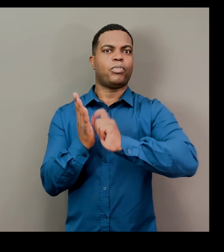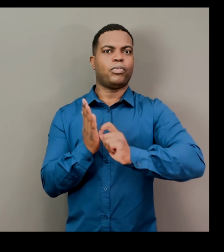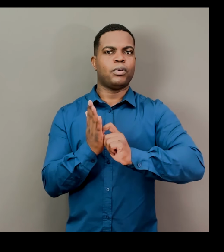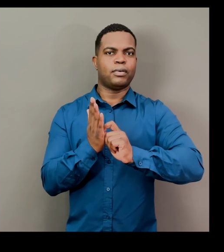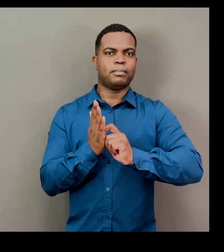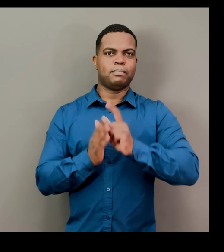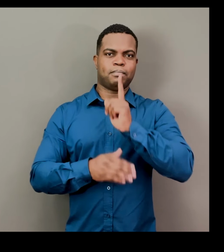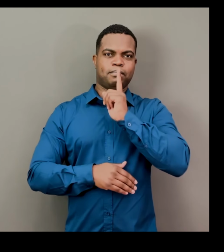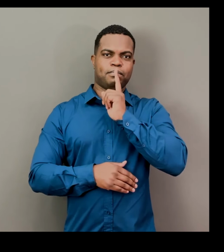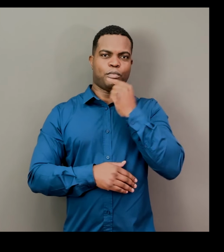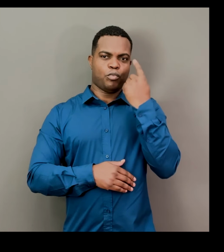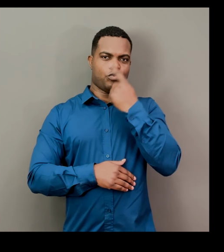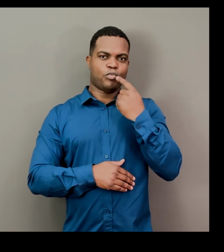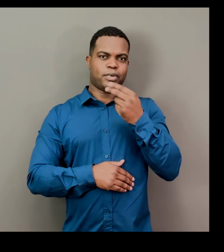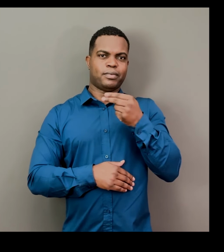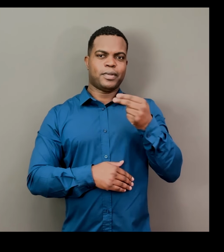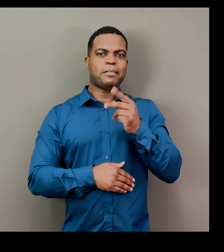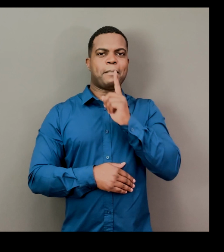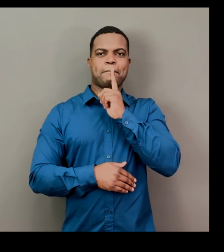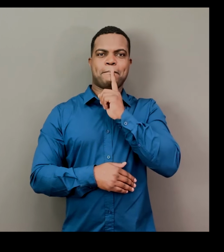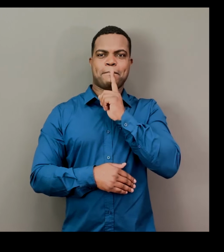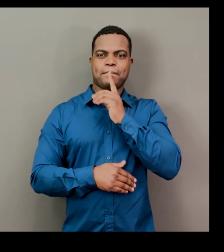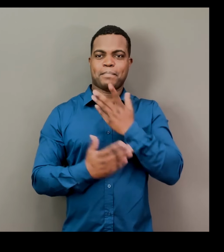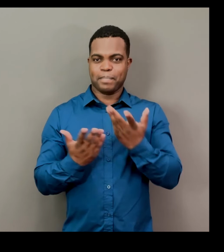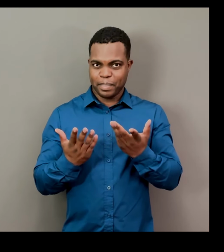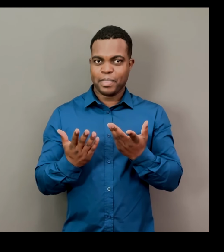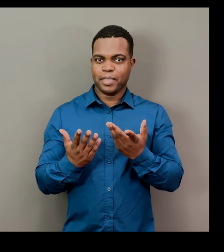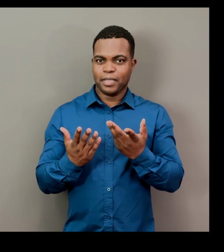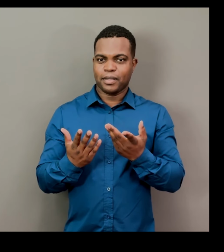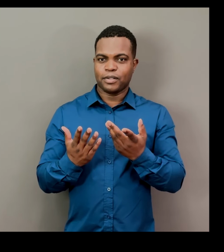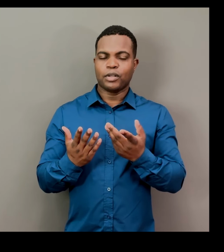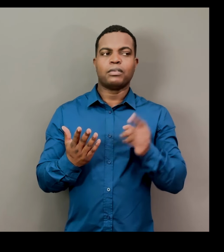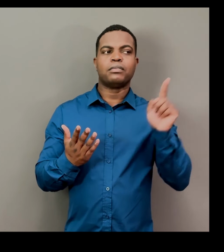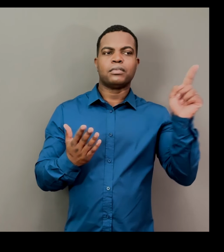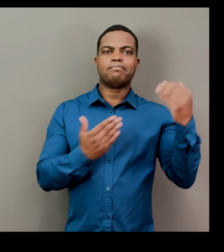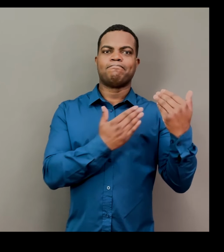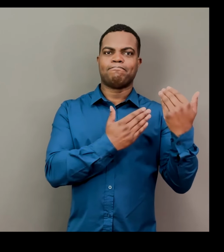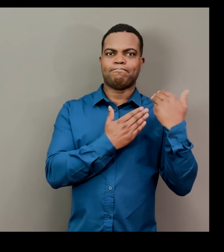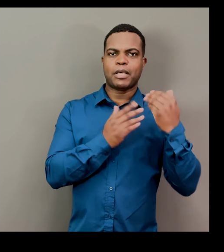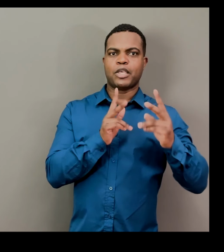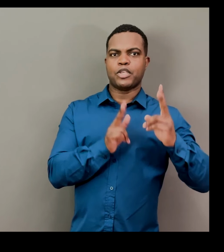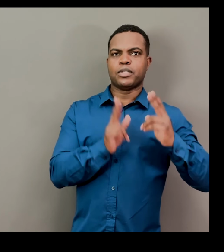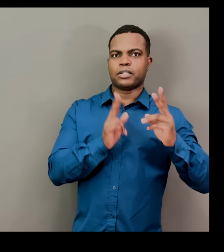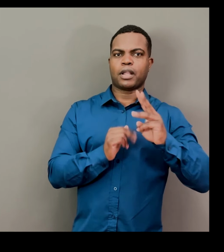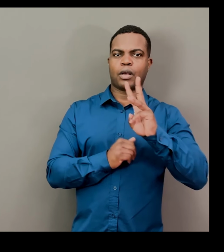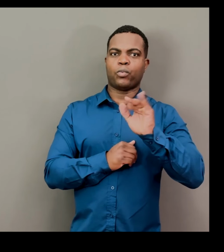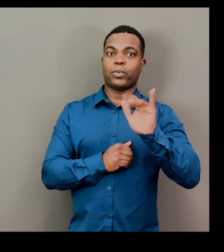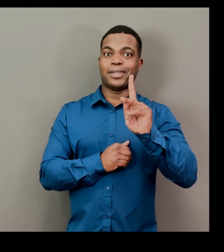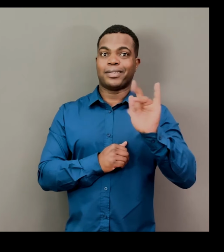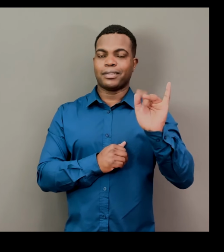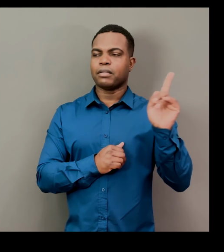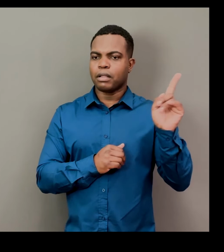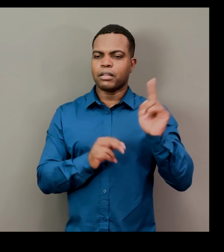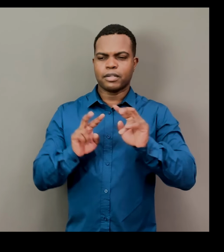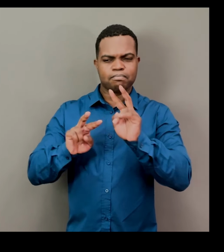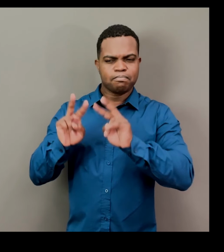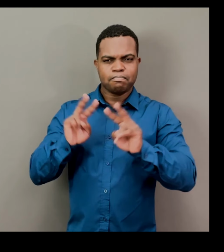way to determine their expertise or the expertise of the Wikipedia editor who oversees the